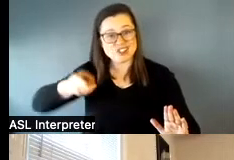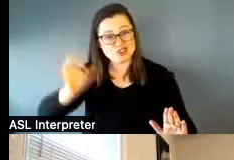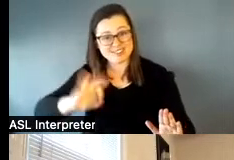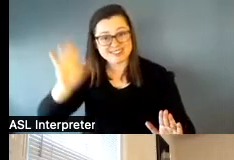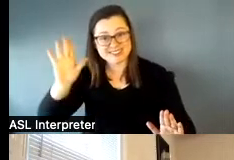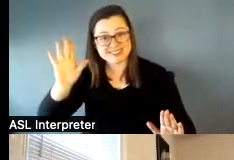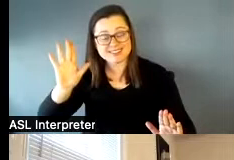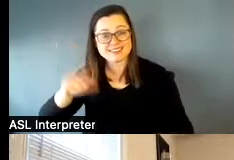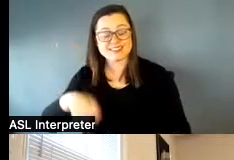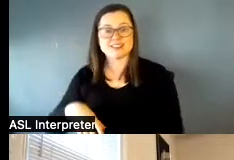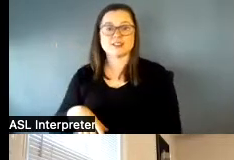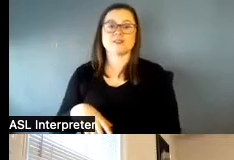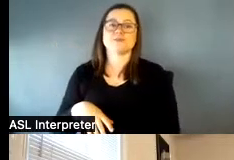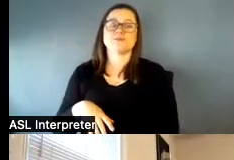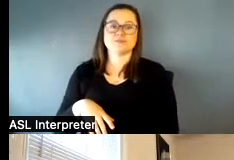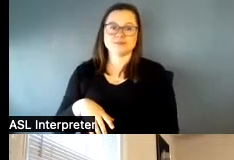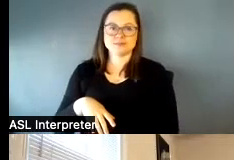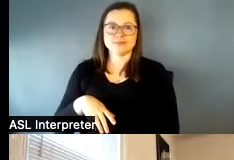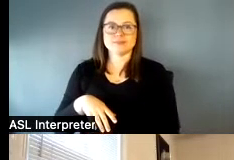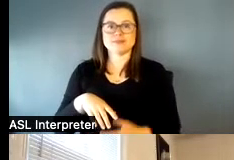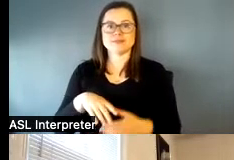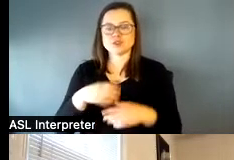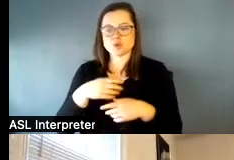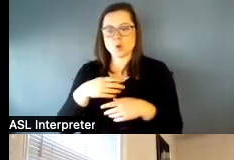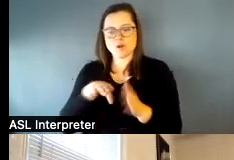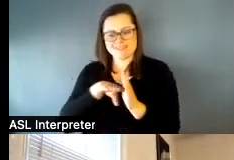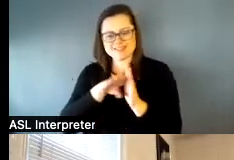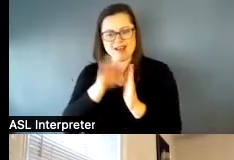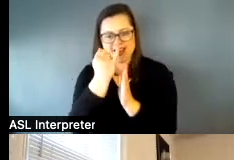so there's this power in making art, and